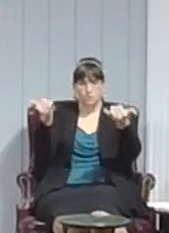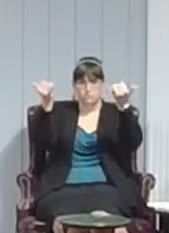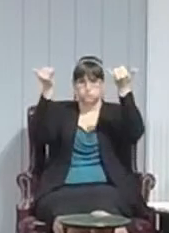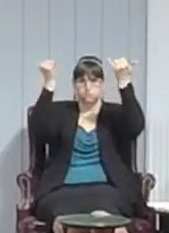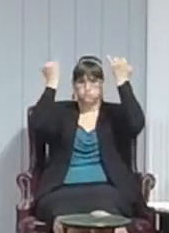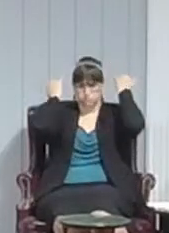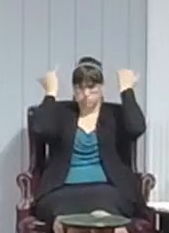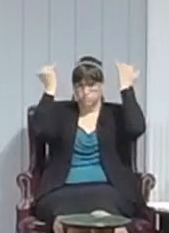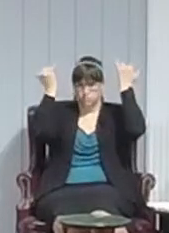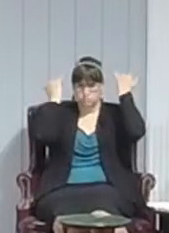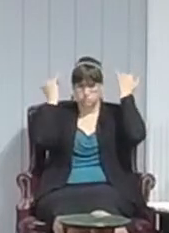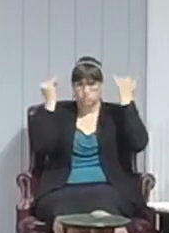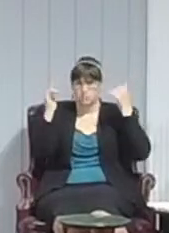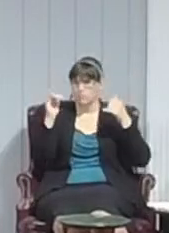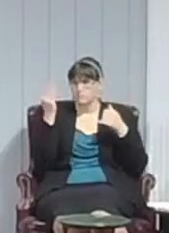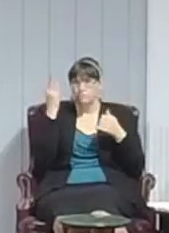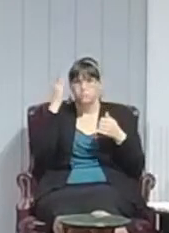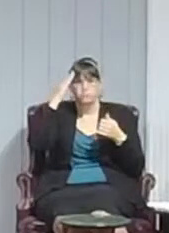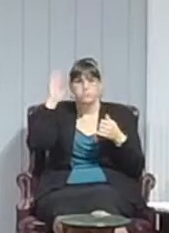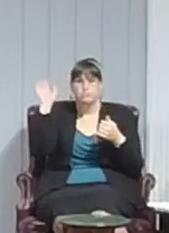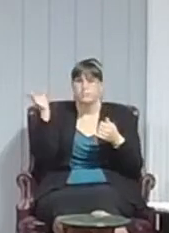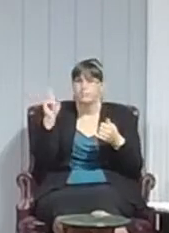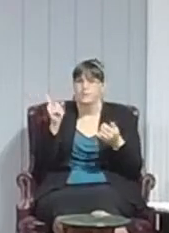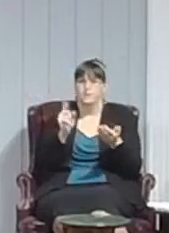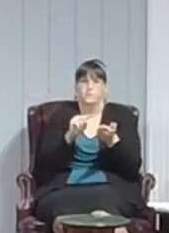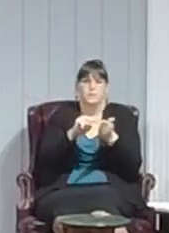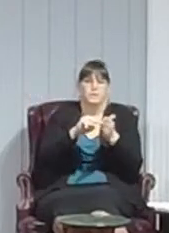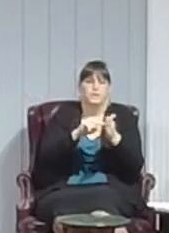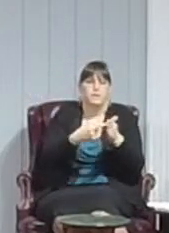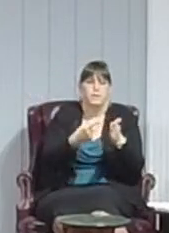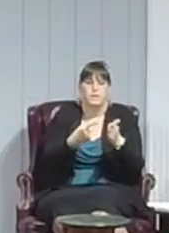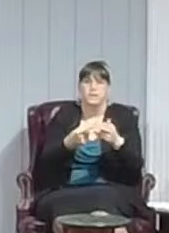you just didn't even know where to begin taking notes. You just said,